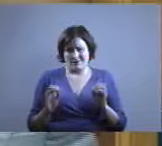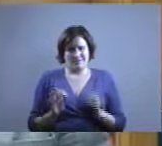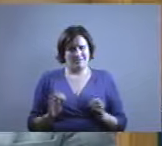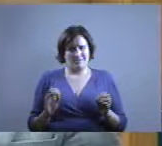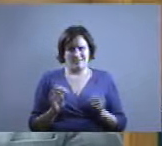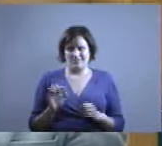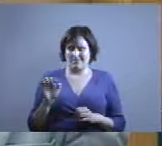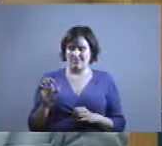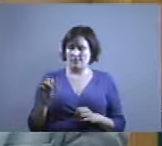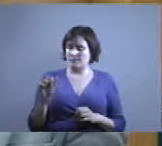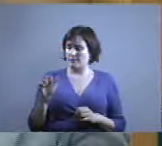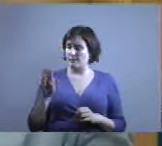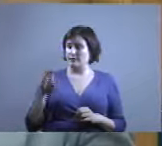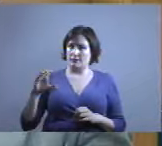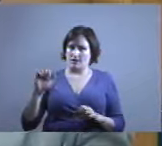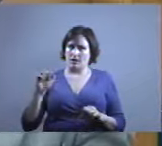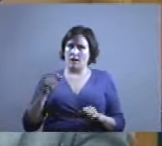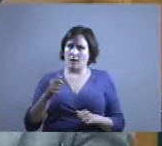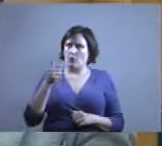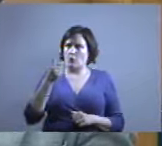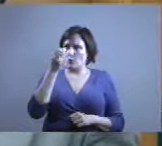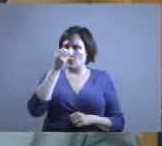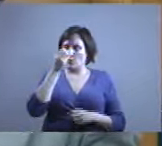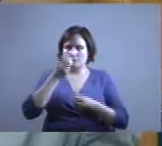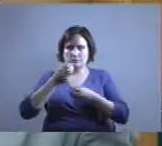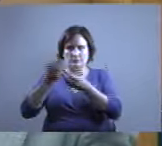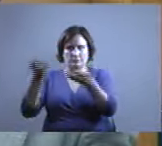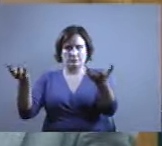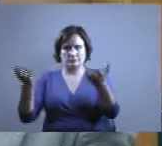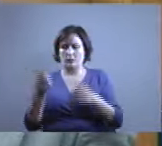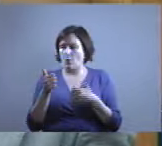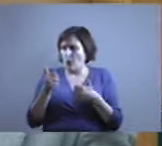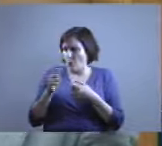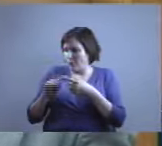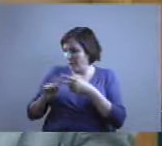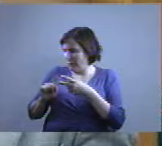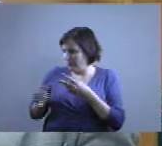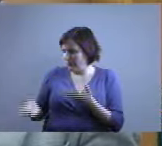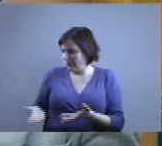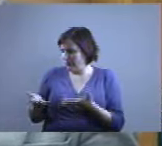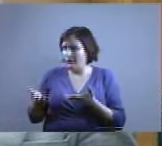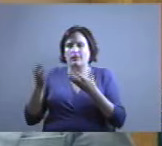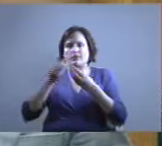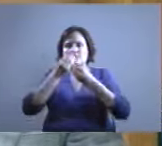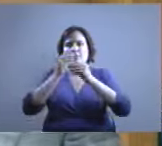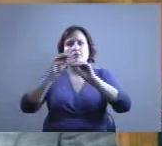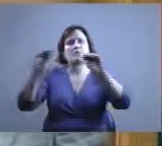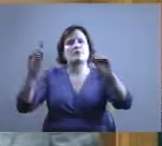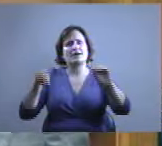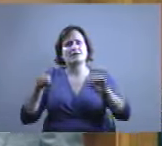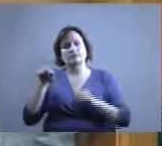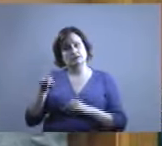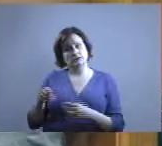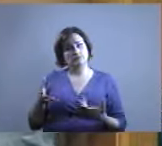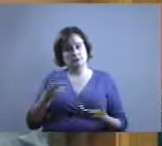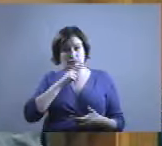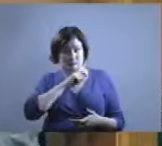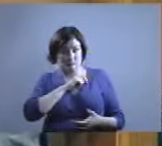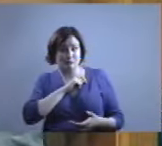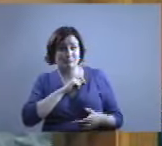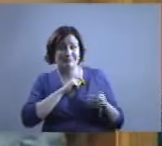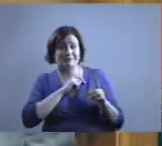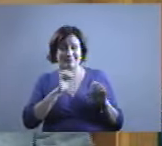to tell the good news and the good things that are happening in this country. Because the truth is, as the